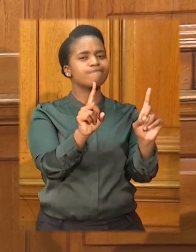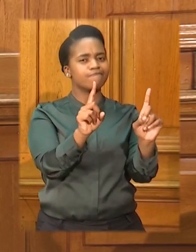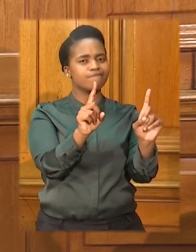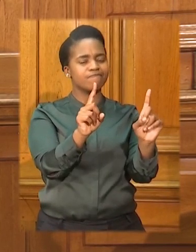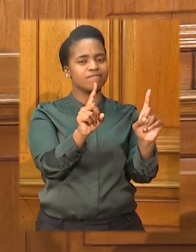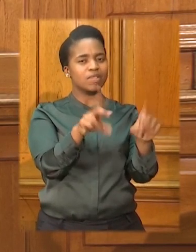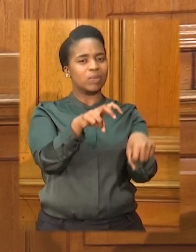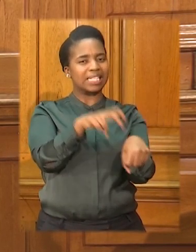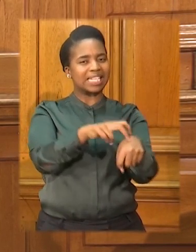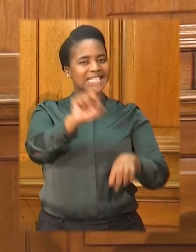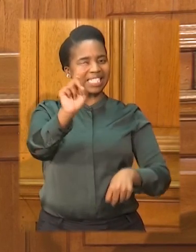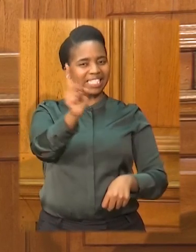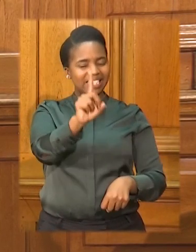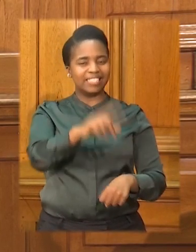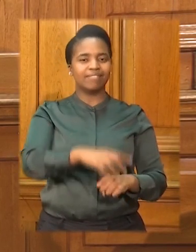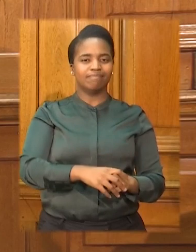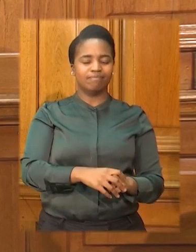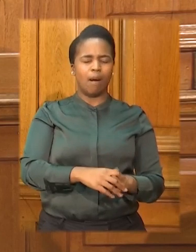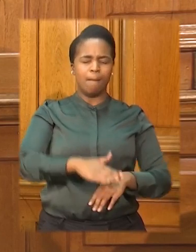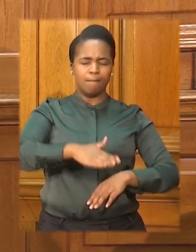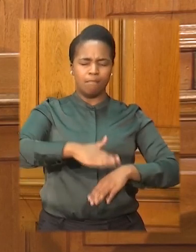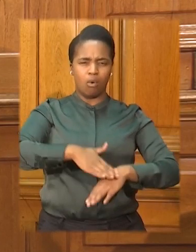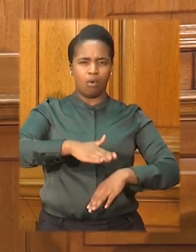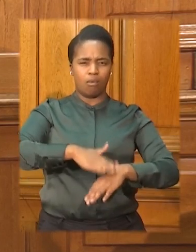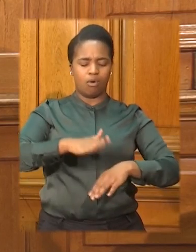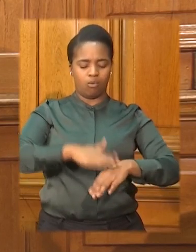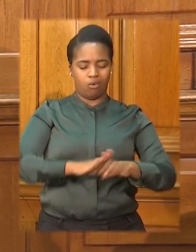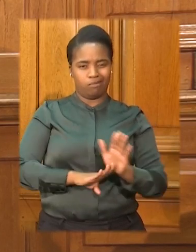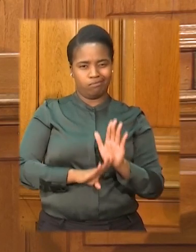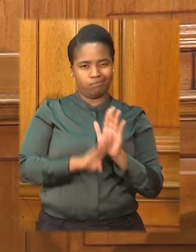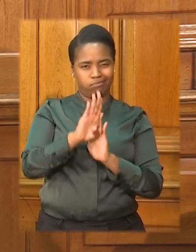greater need across the entire economy.